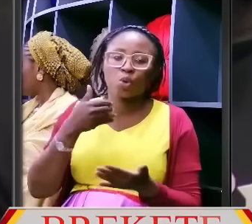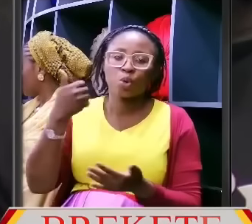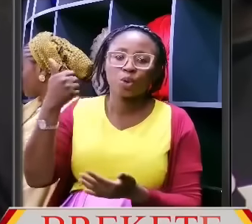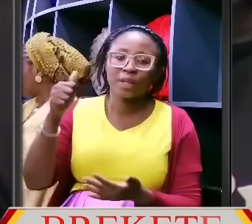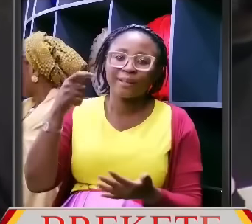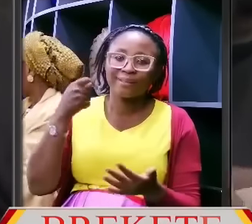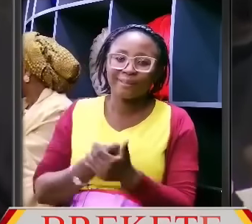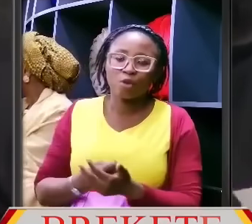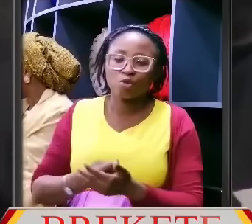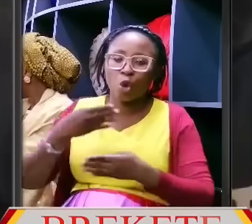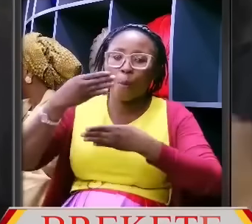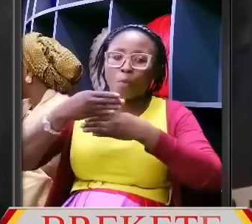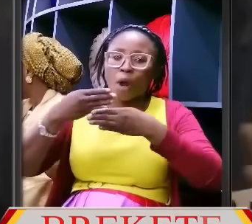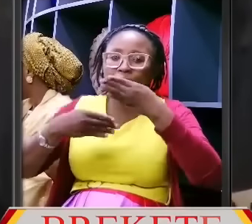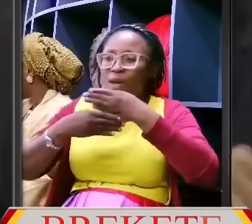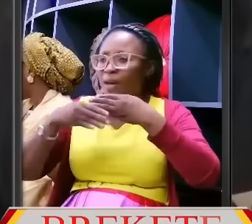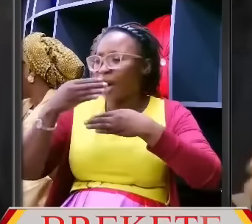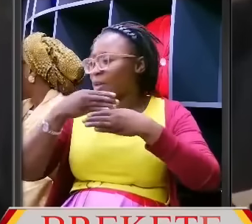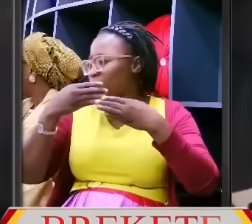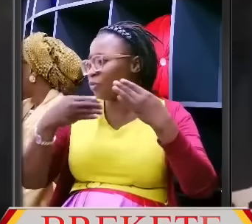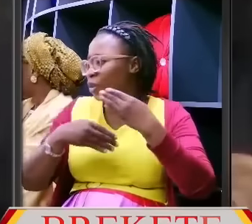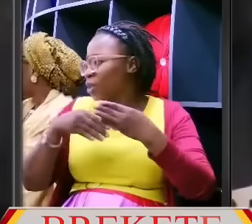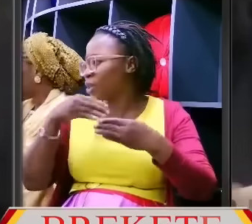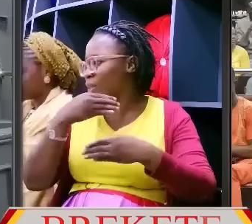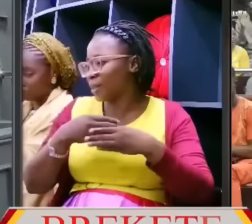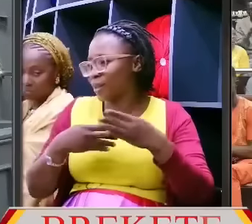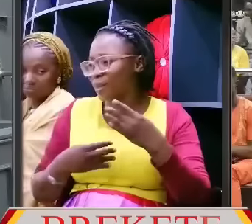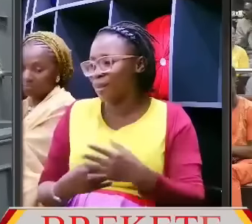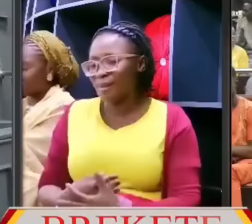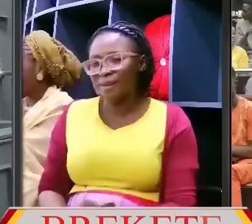blocks. Thank you, sir.